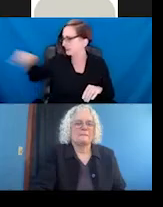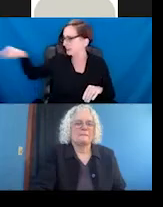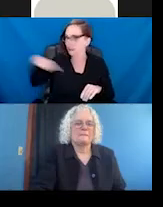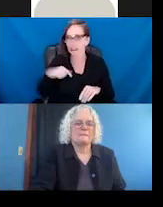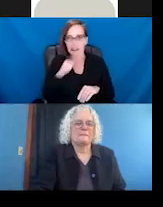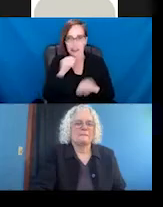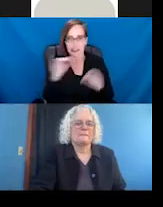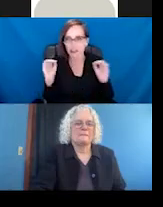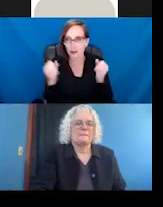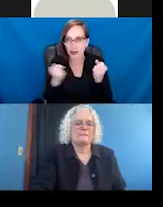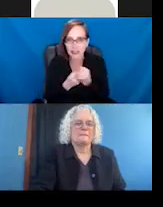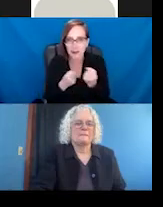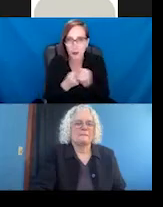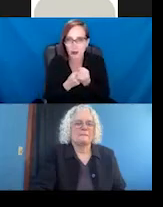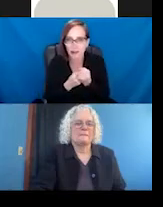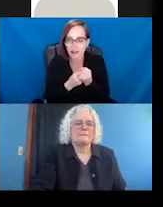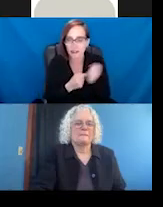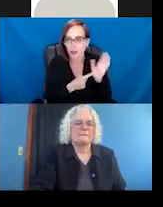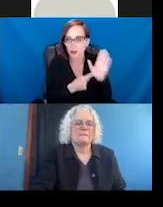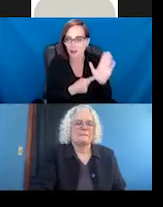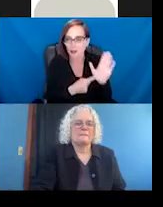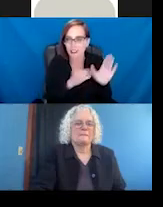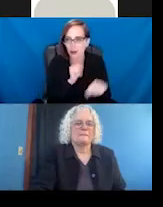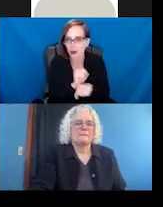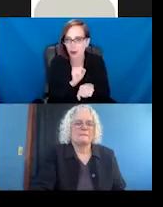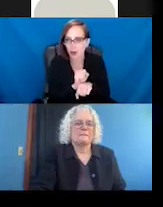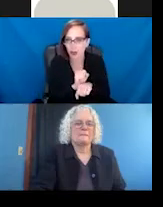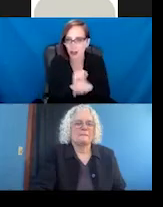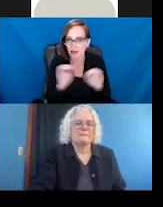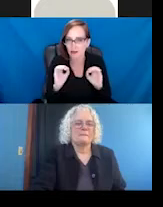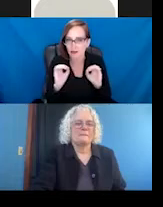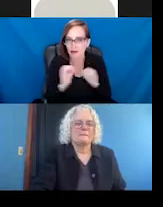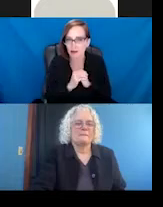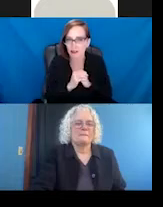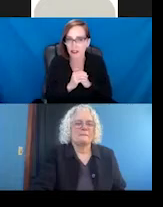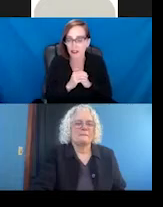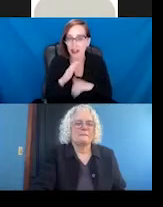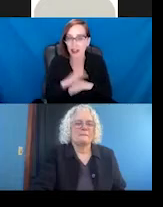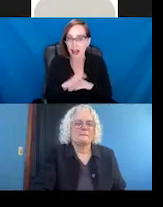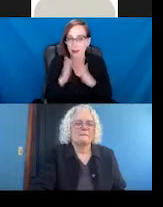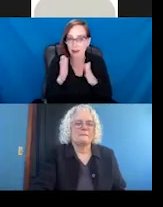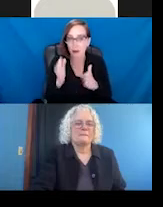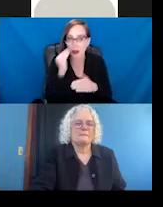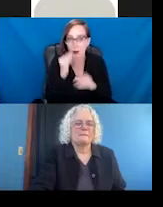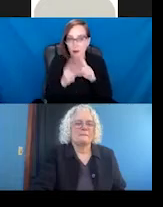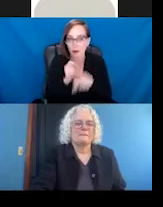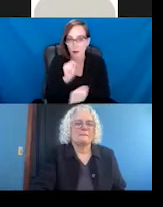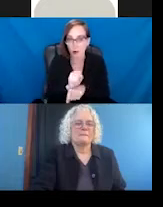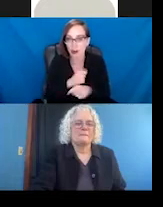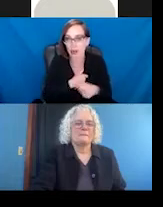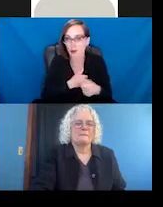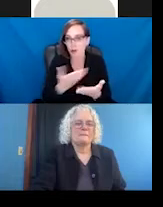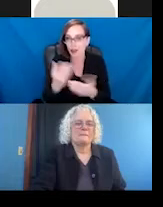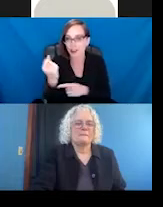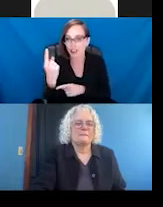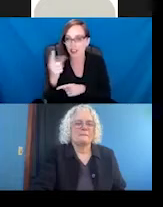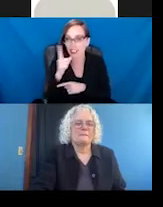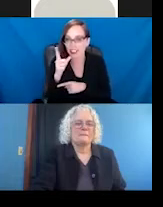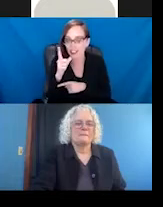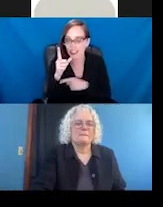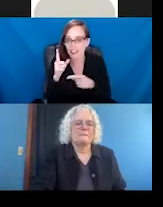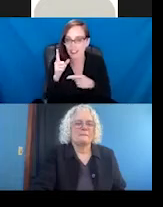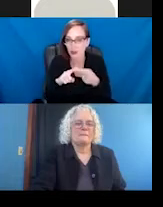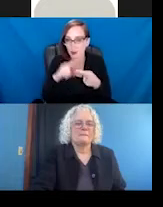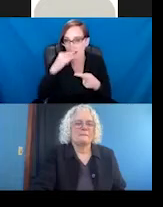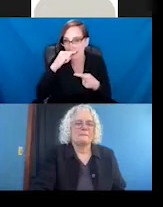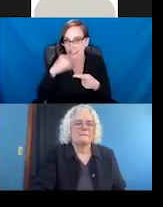our work and our essentiality. On my way home from work, I would bring 11 lunches to neighbor kids that I knew couldn't make it